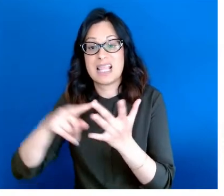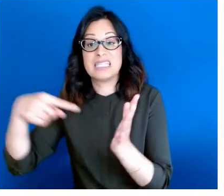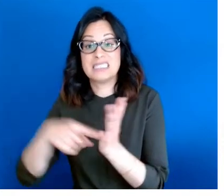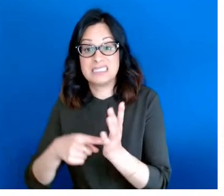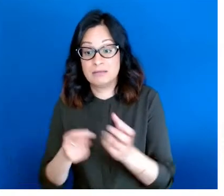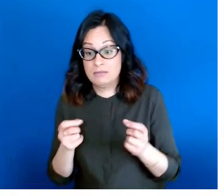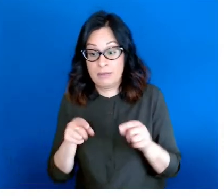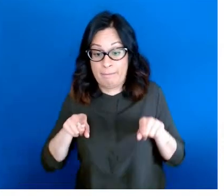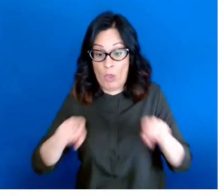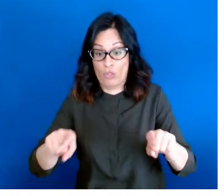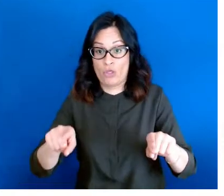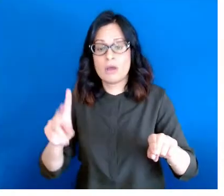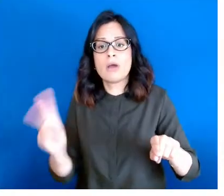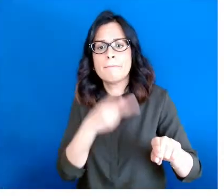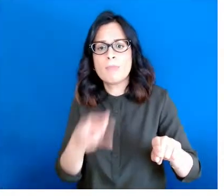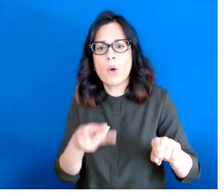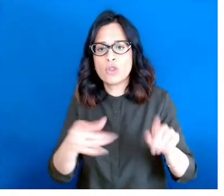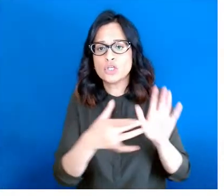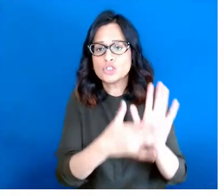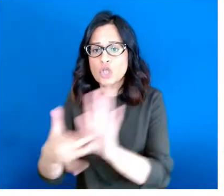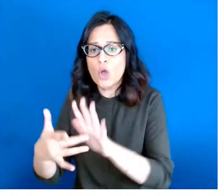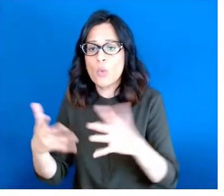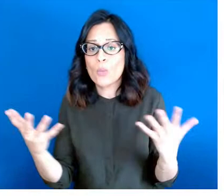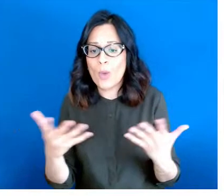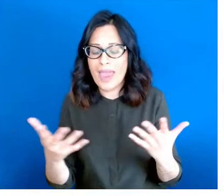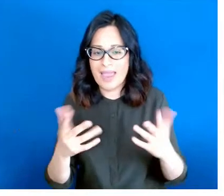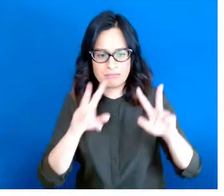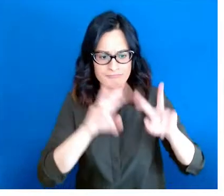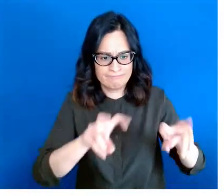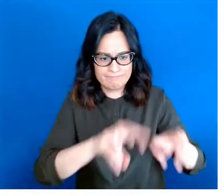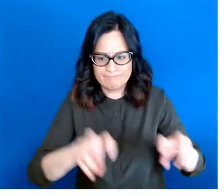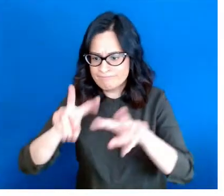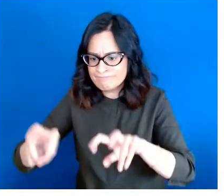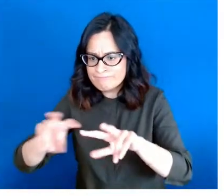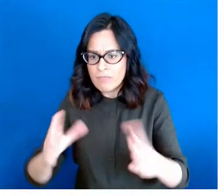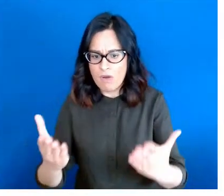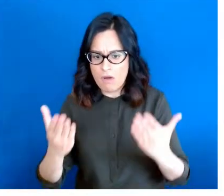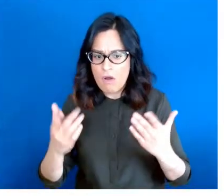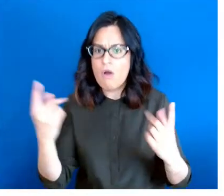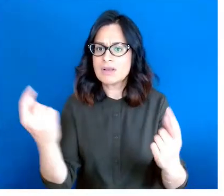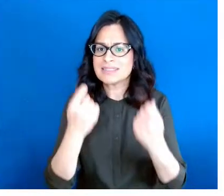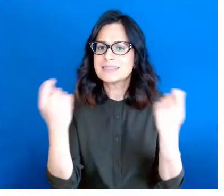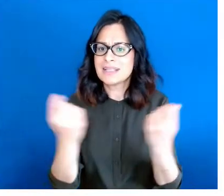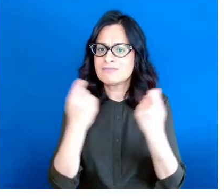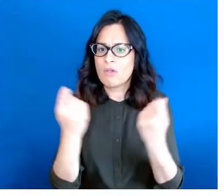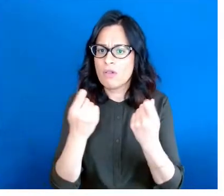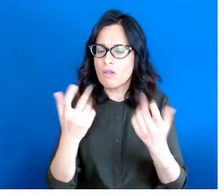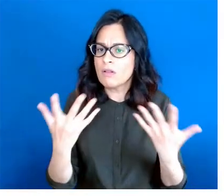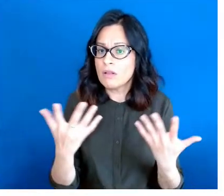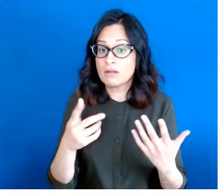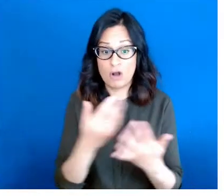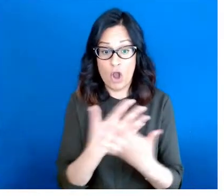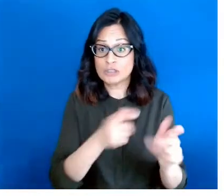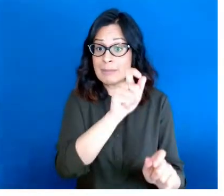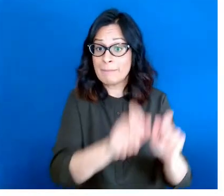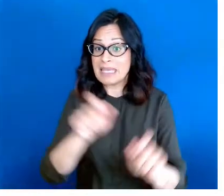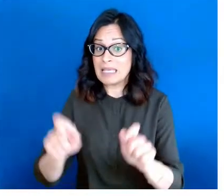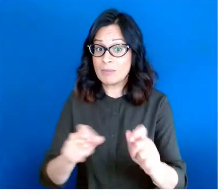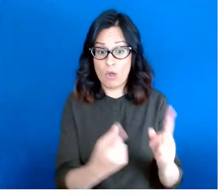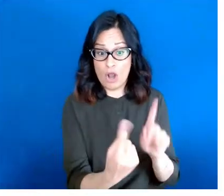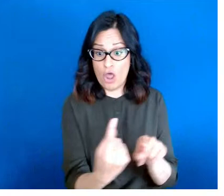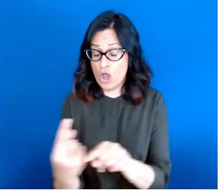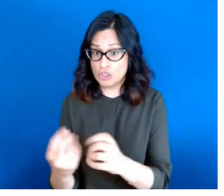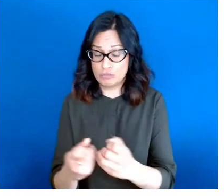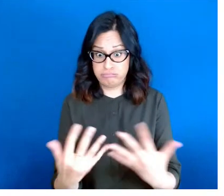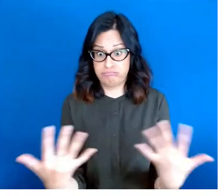Both of these have been shown in studies to be very successful in many people with allergic rhinitis.